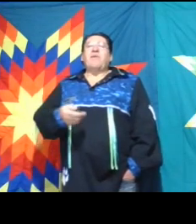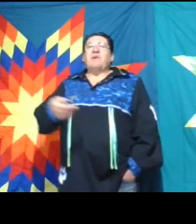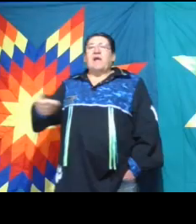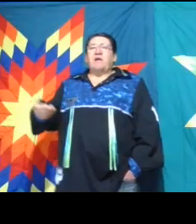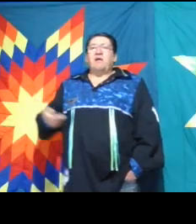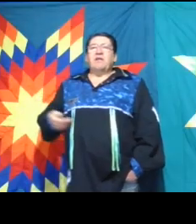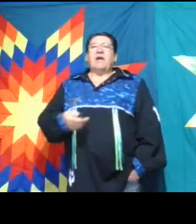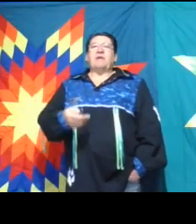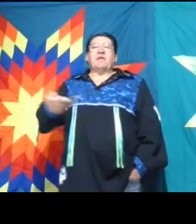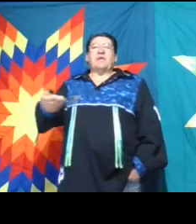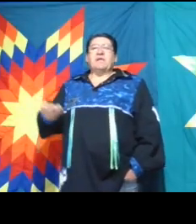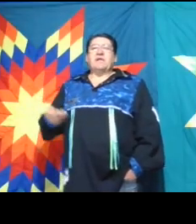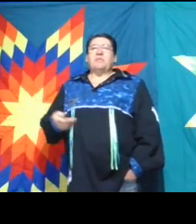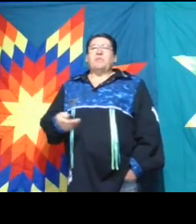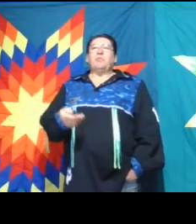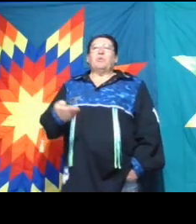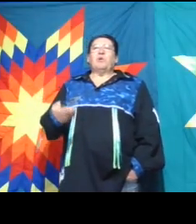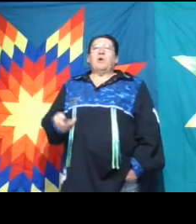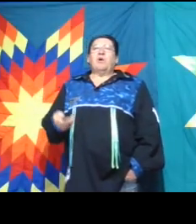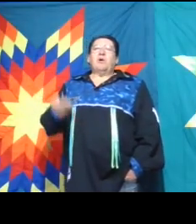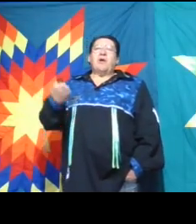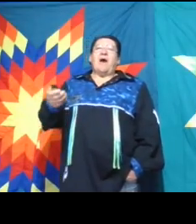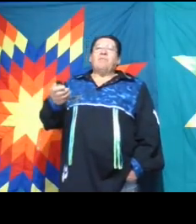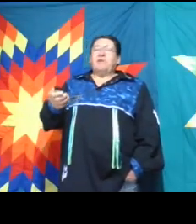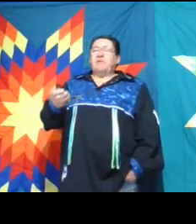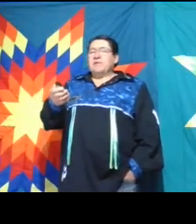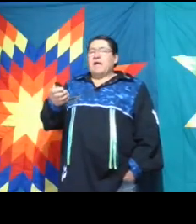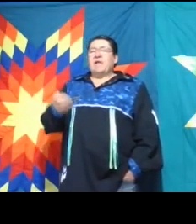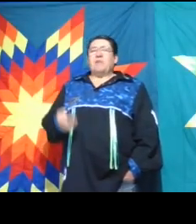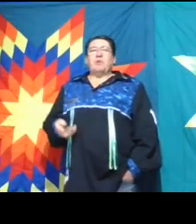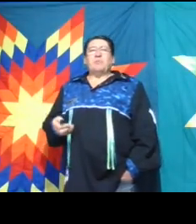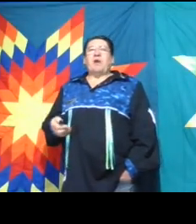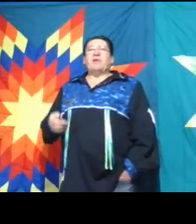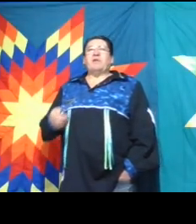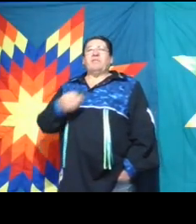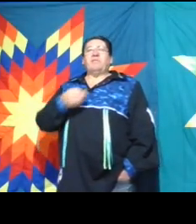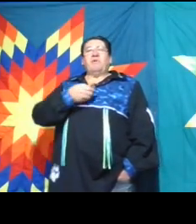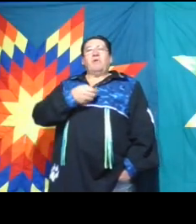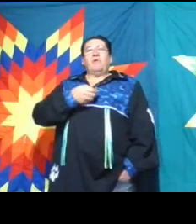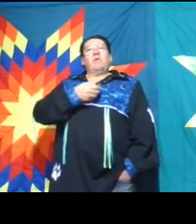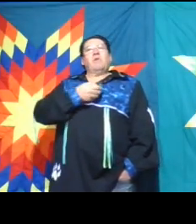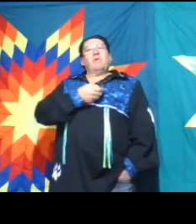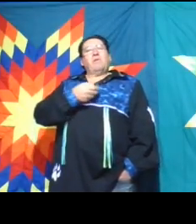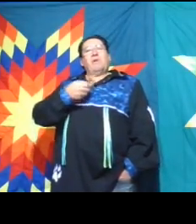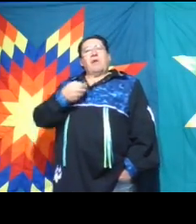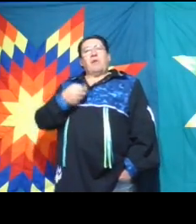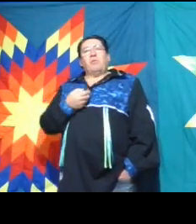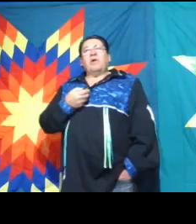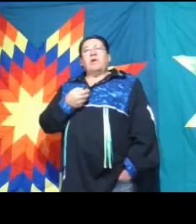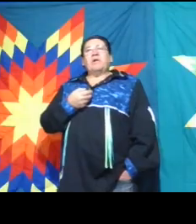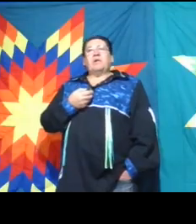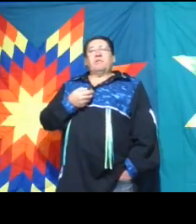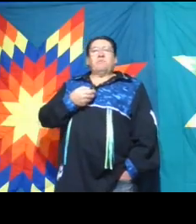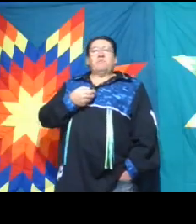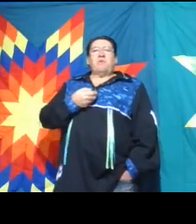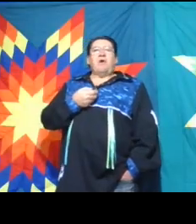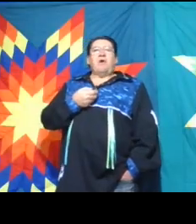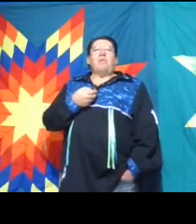through having that contact with Indigenous people. You have to understand that perspective, that